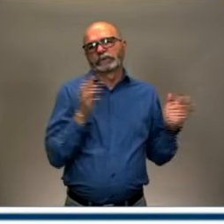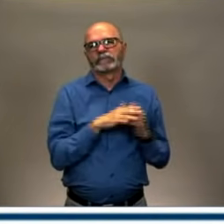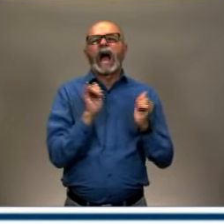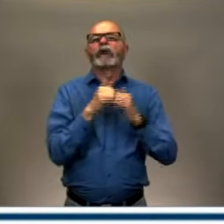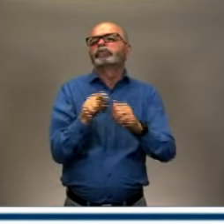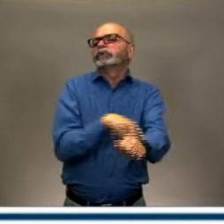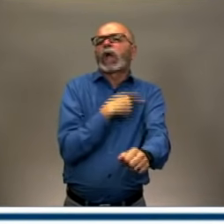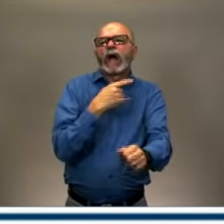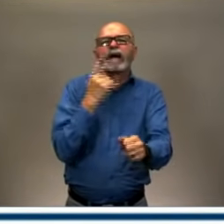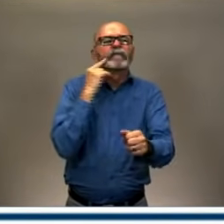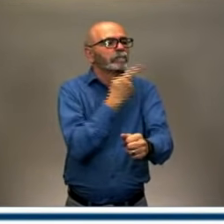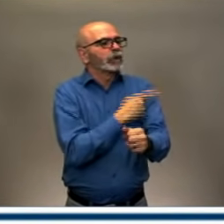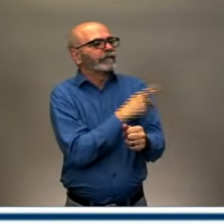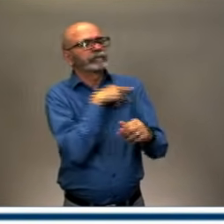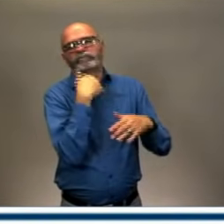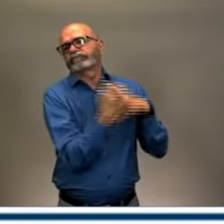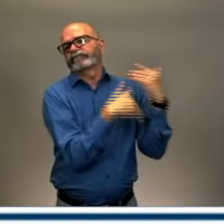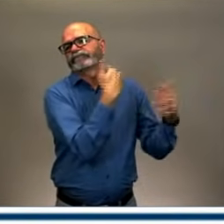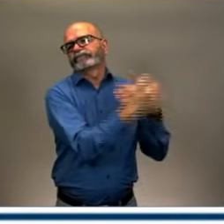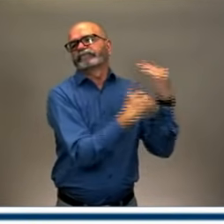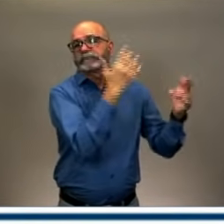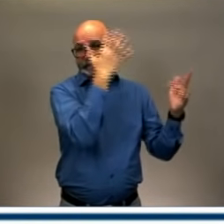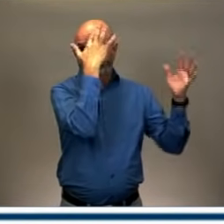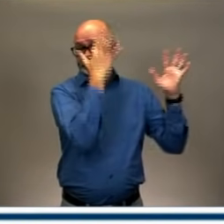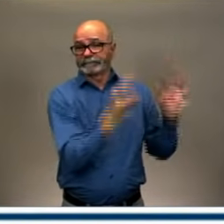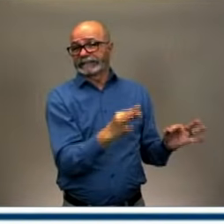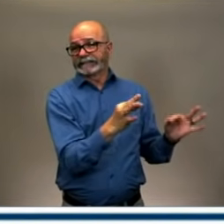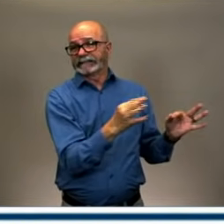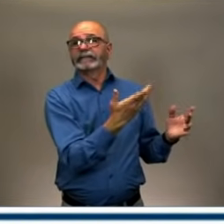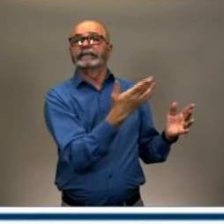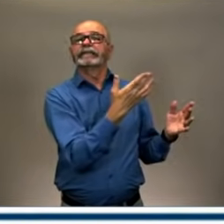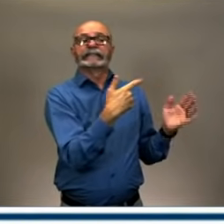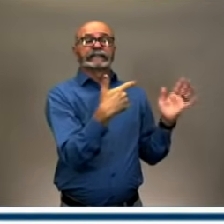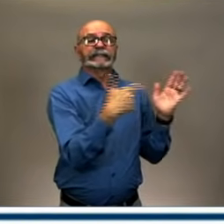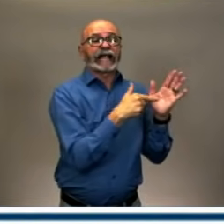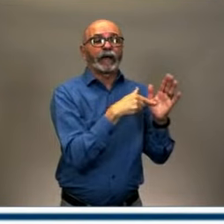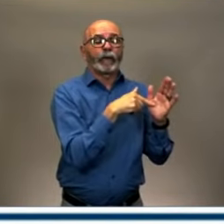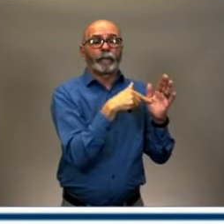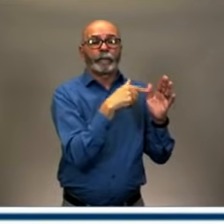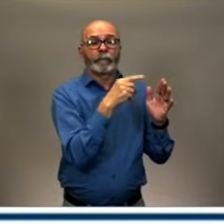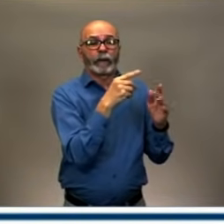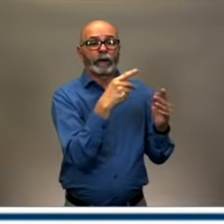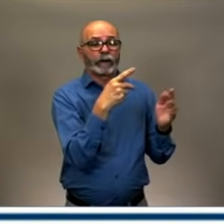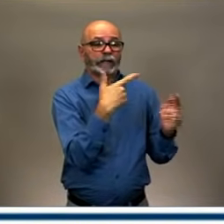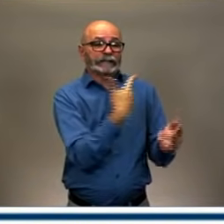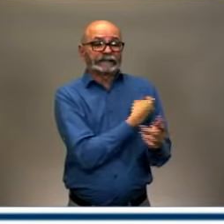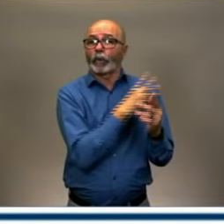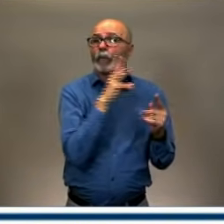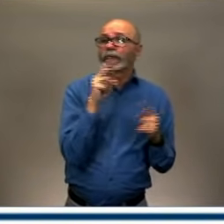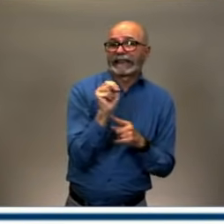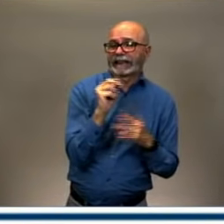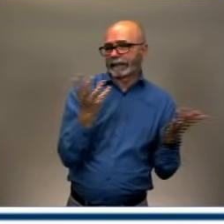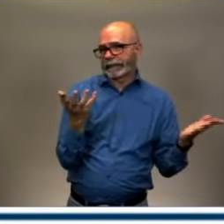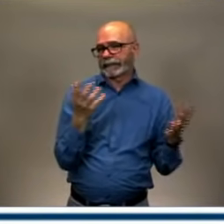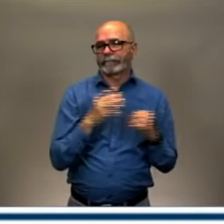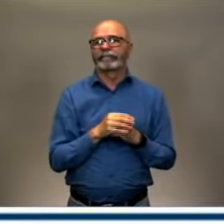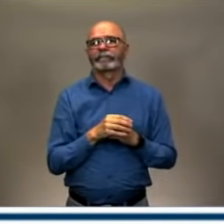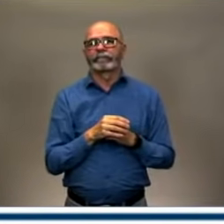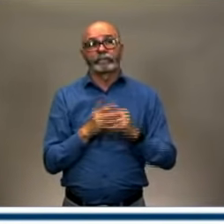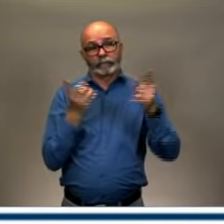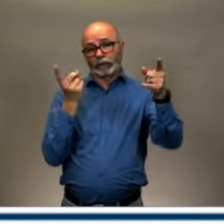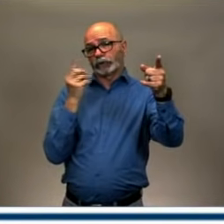province expects the second doses of the vaccine to be rolled out. I don't have the daily clinic schedule in front of me,